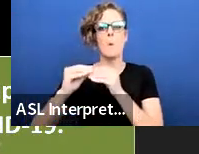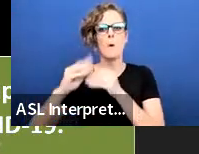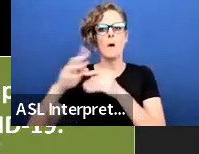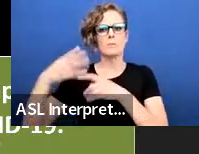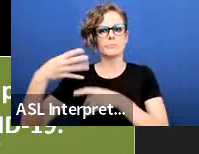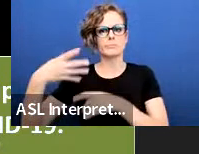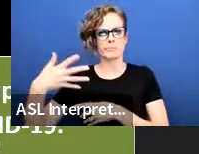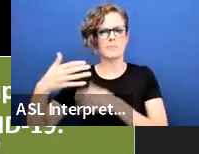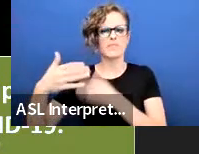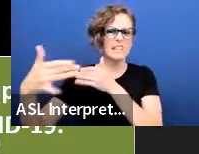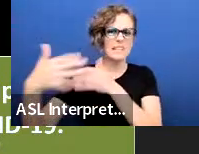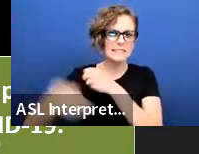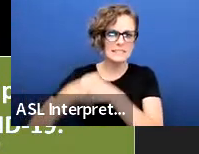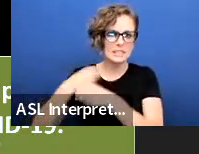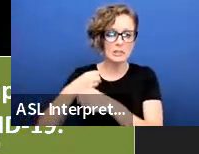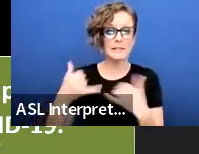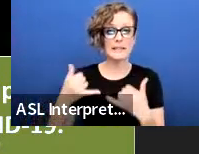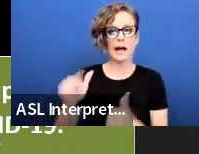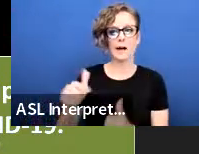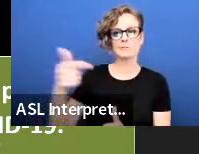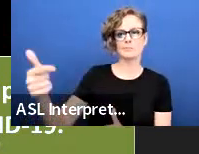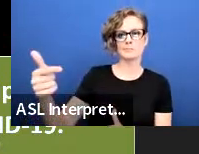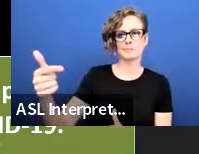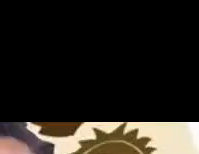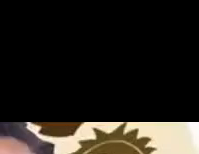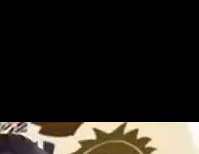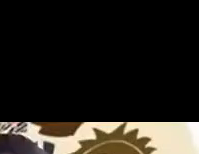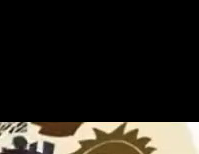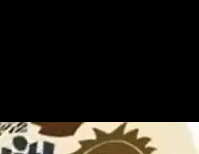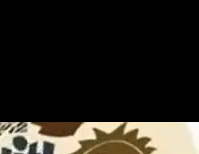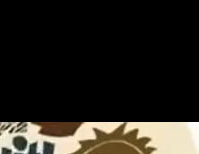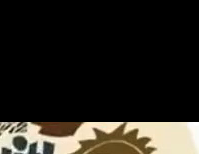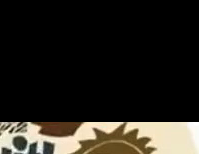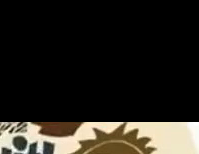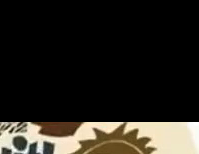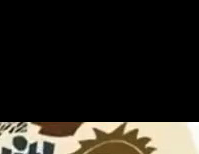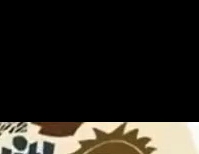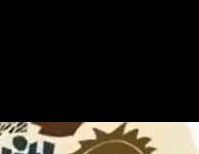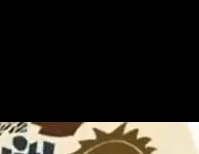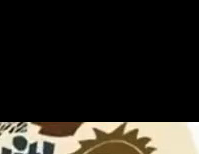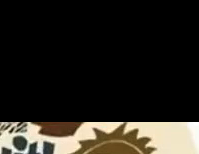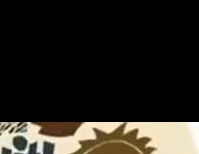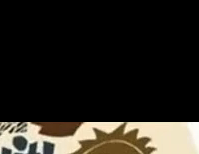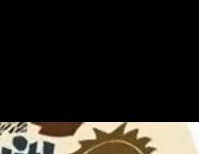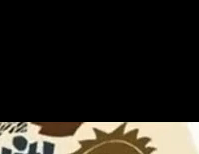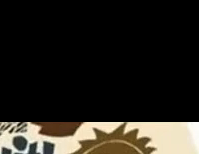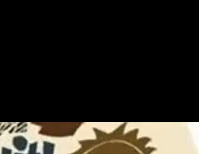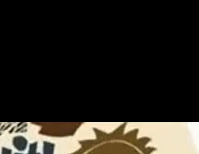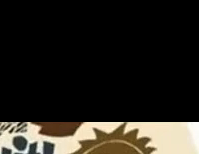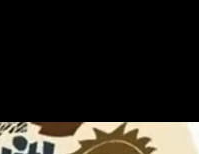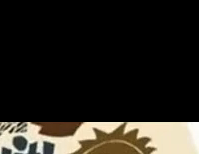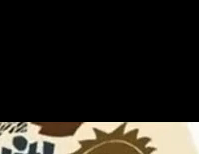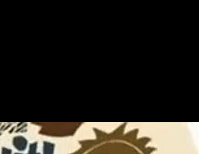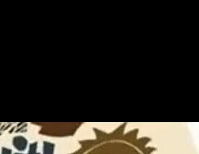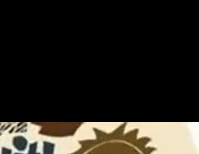that, I'm going to turn it over to Tuweri to get us started with the Jamboard.